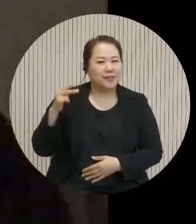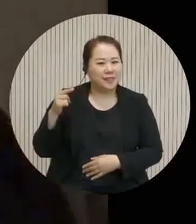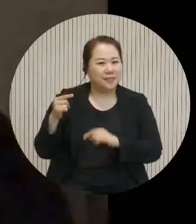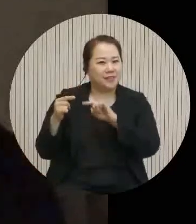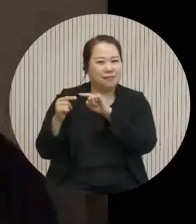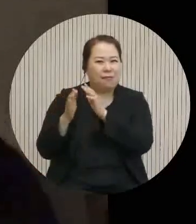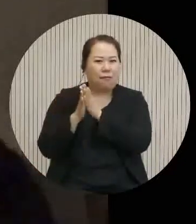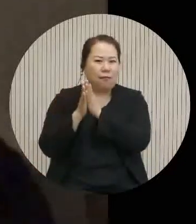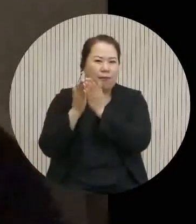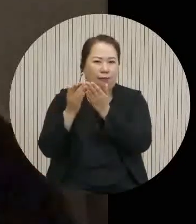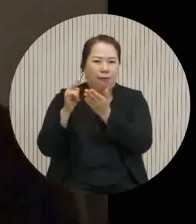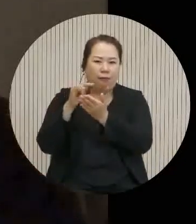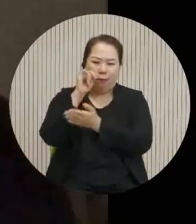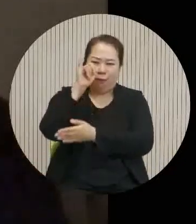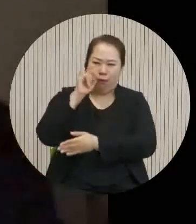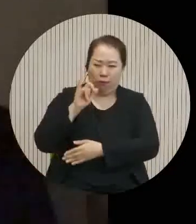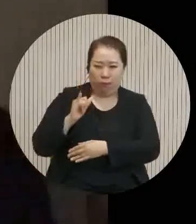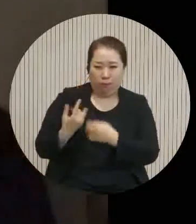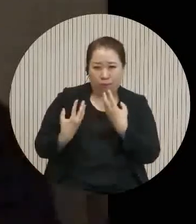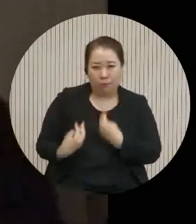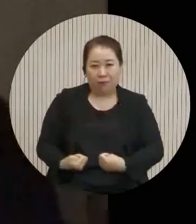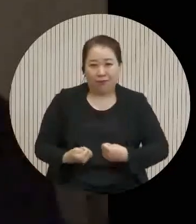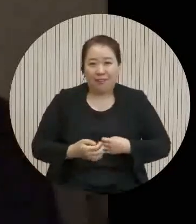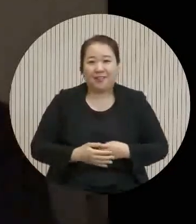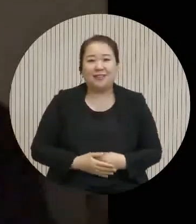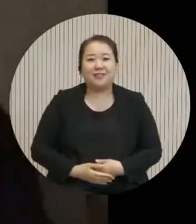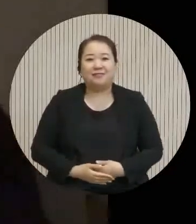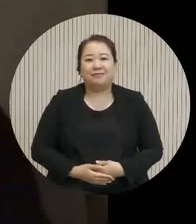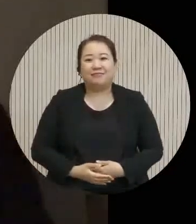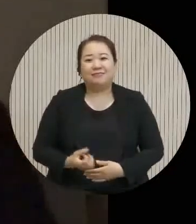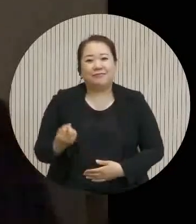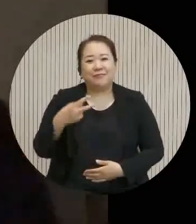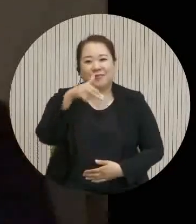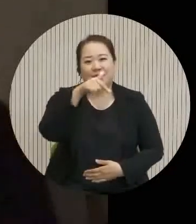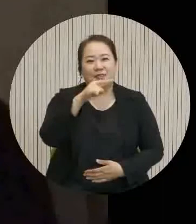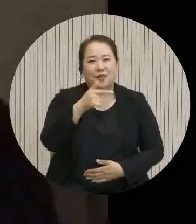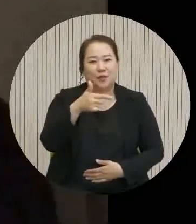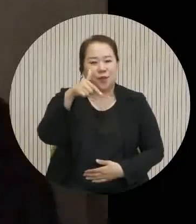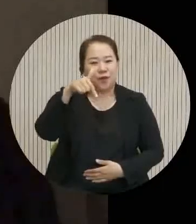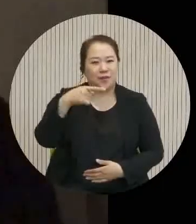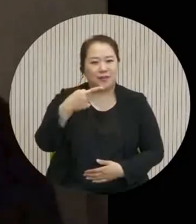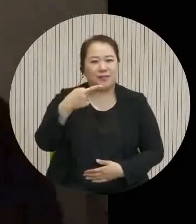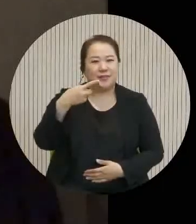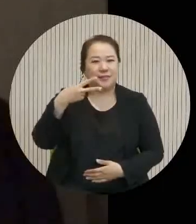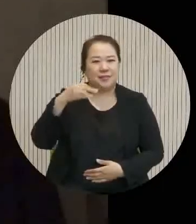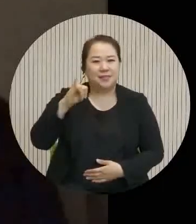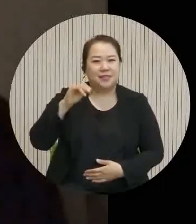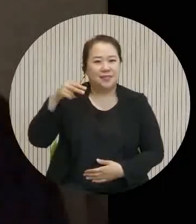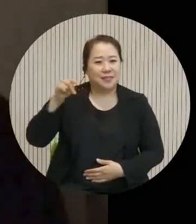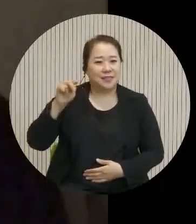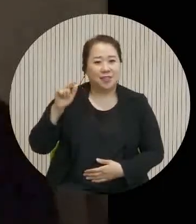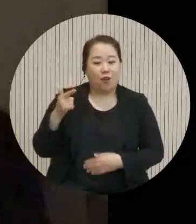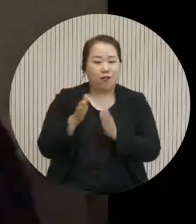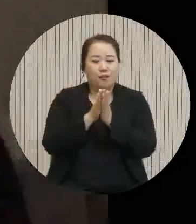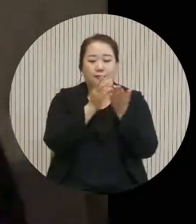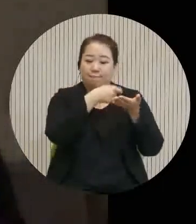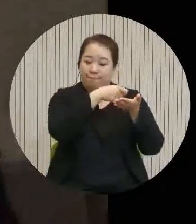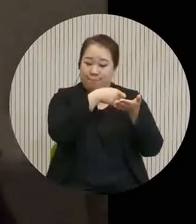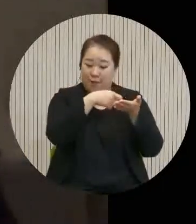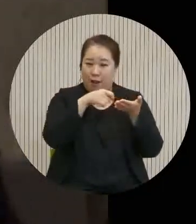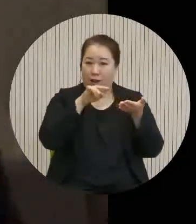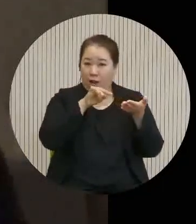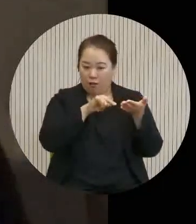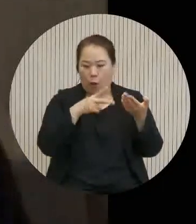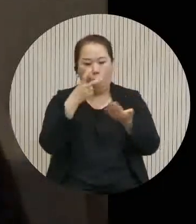well done. Then I started listening to an author named John Grisham, who wrote novels about the law. I